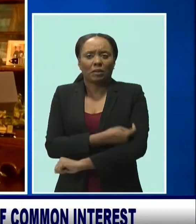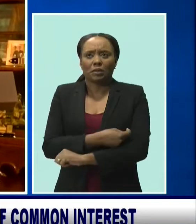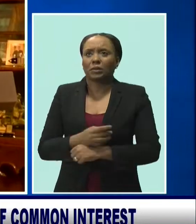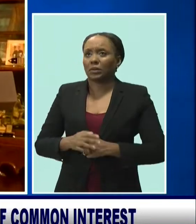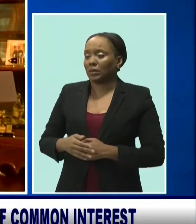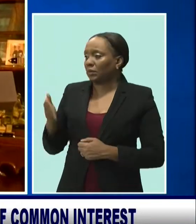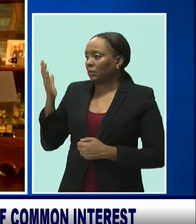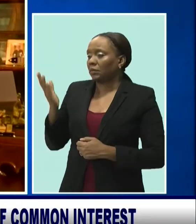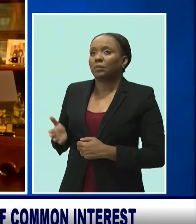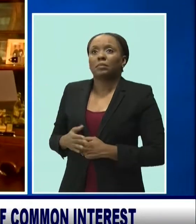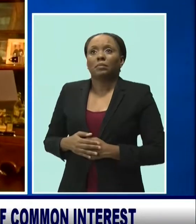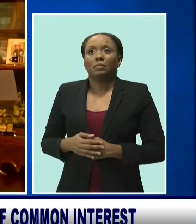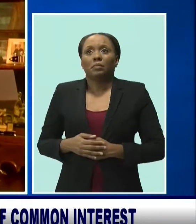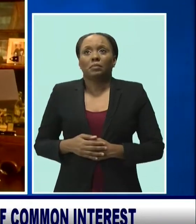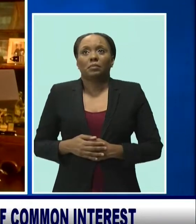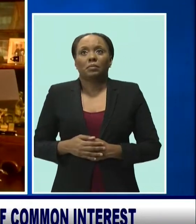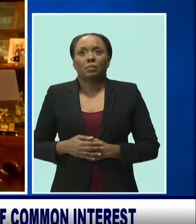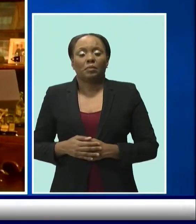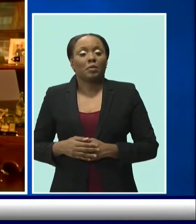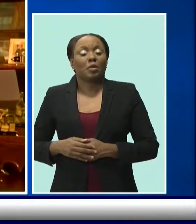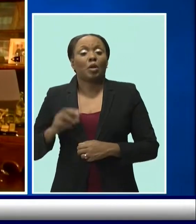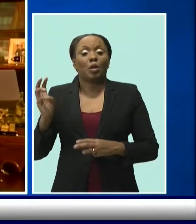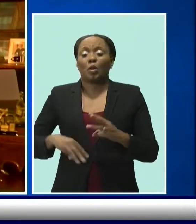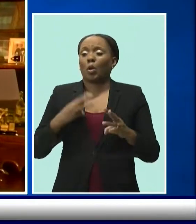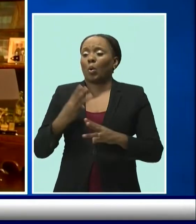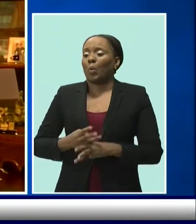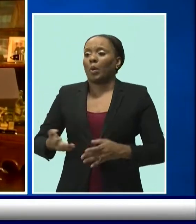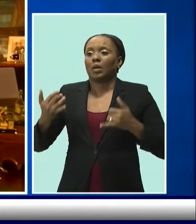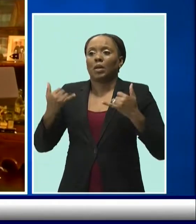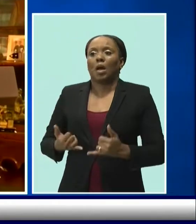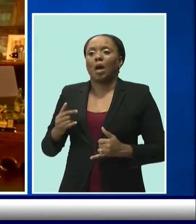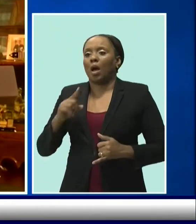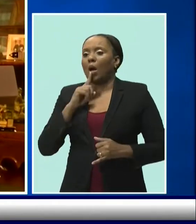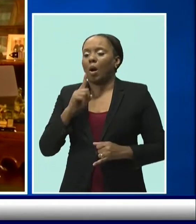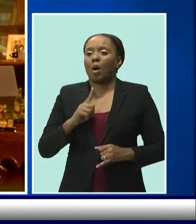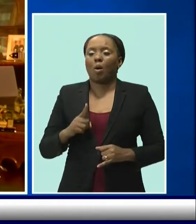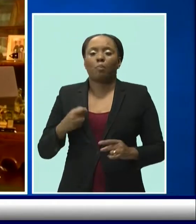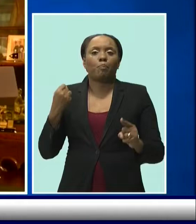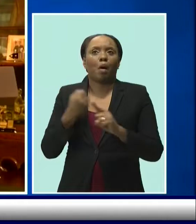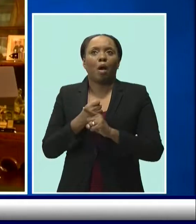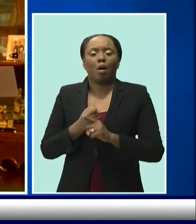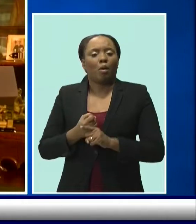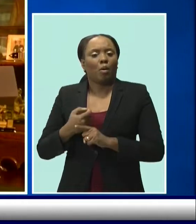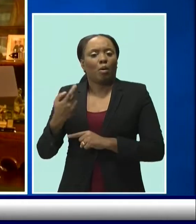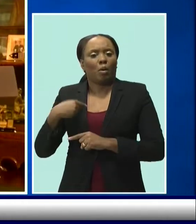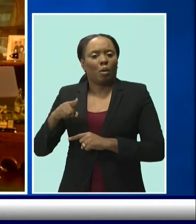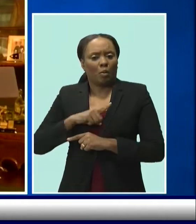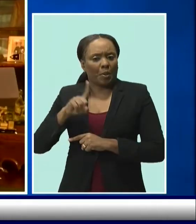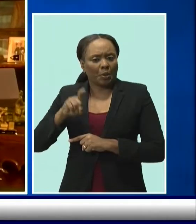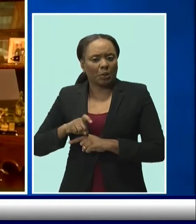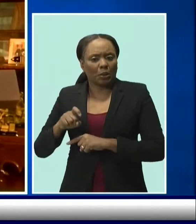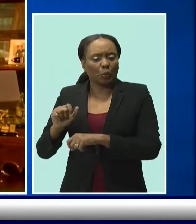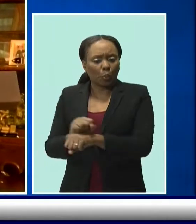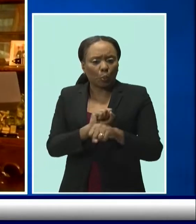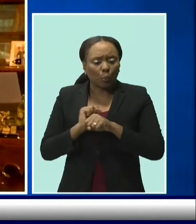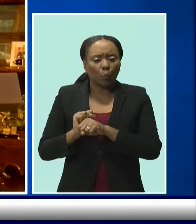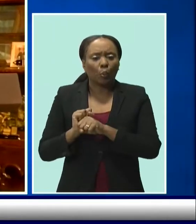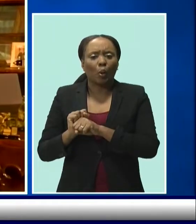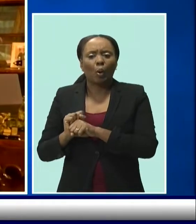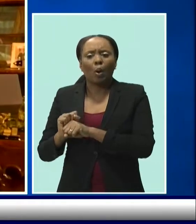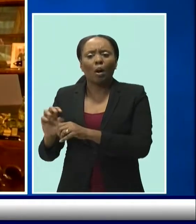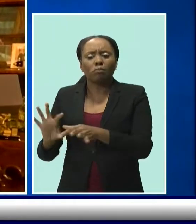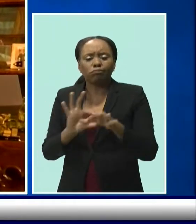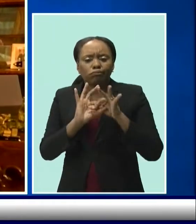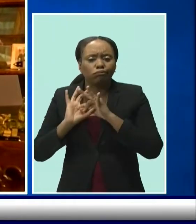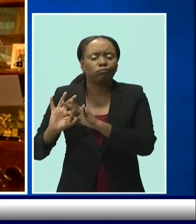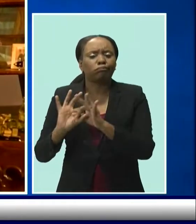precariously placed in decades than it is now, and to the extent that we can cooperate and work together with respect to fighting